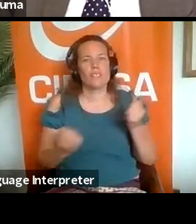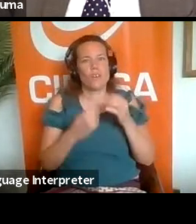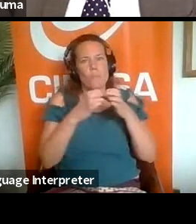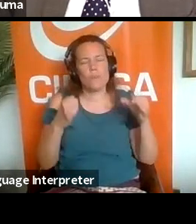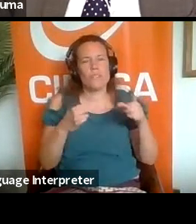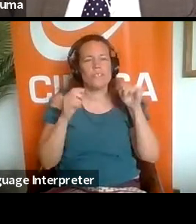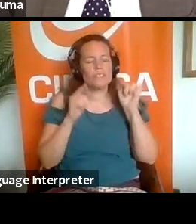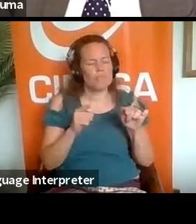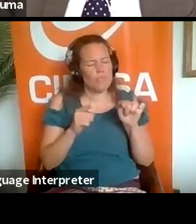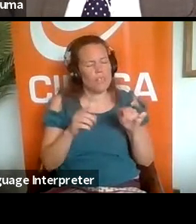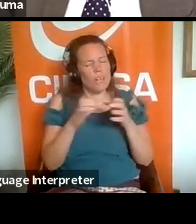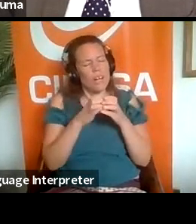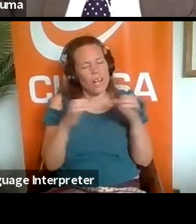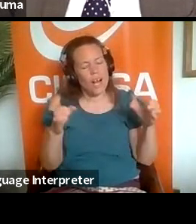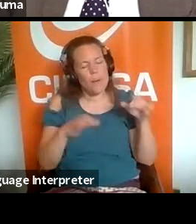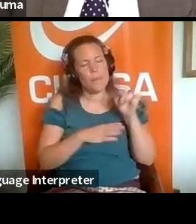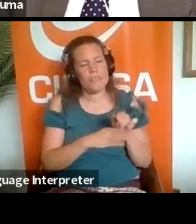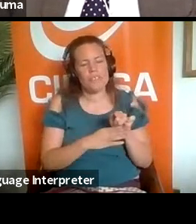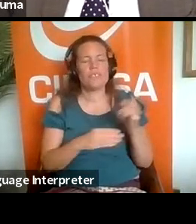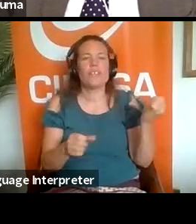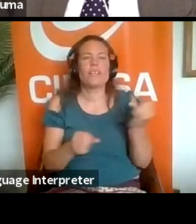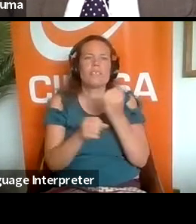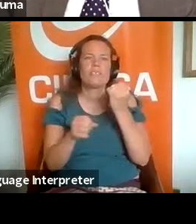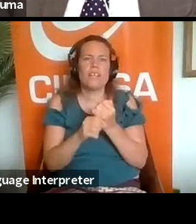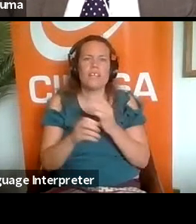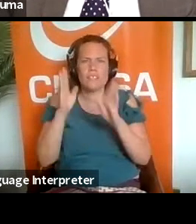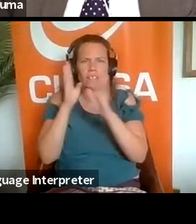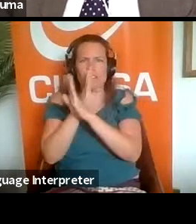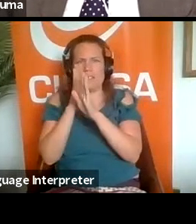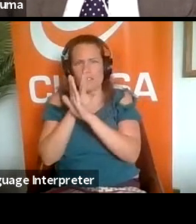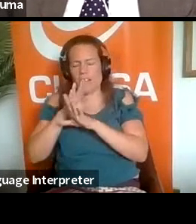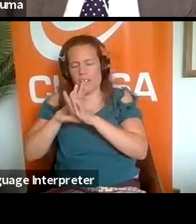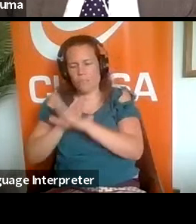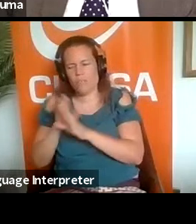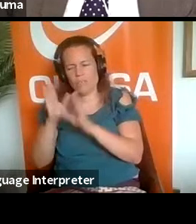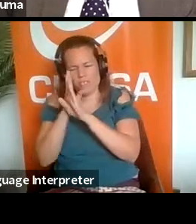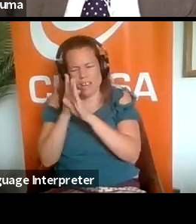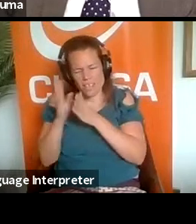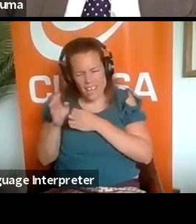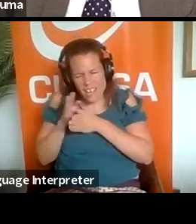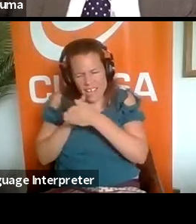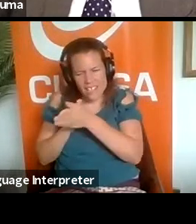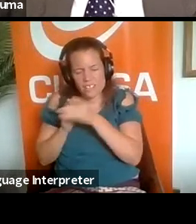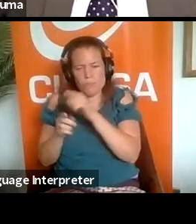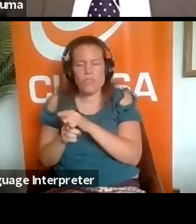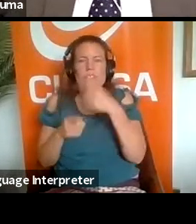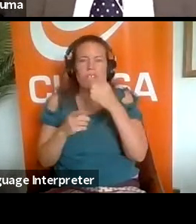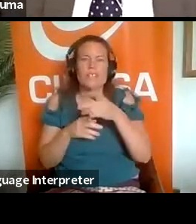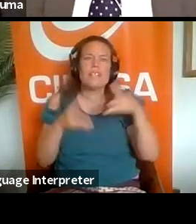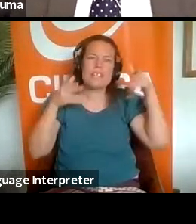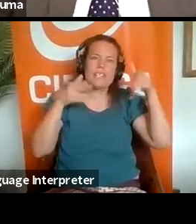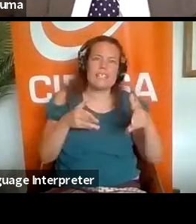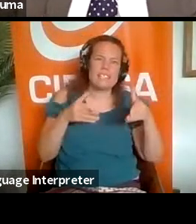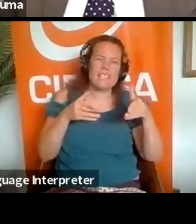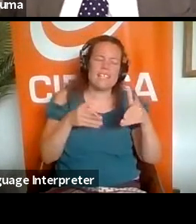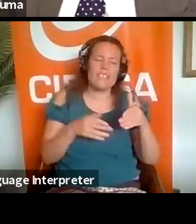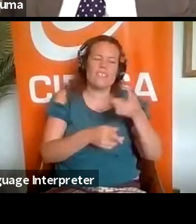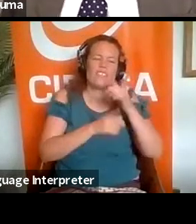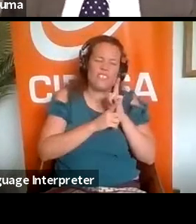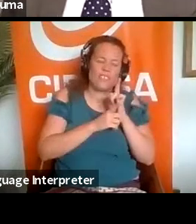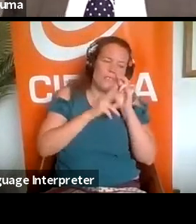Phone companies create dark spots and dark access points for state security agencies to